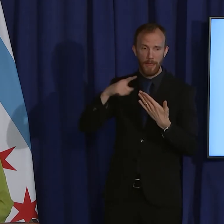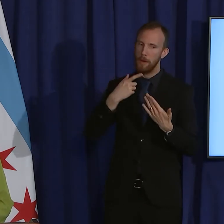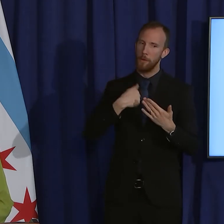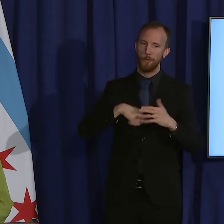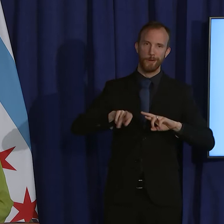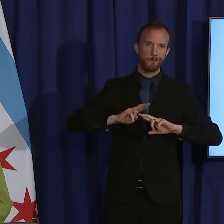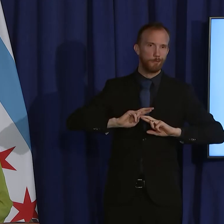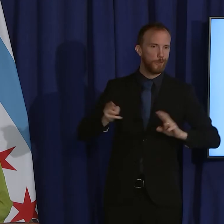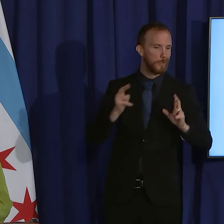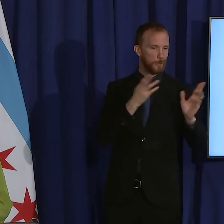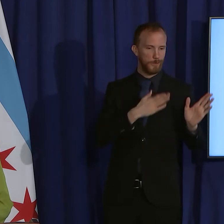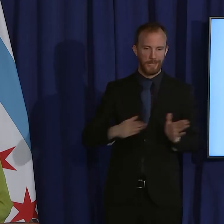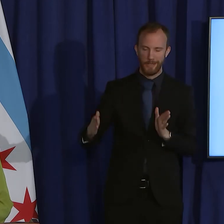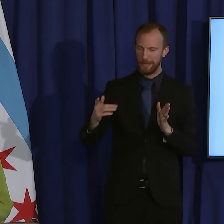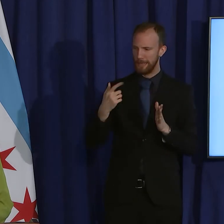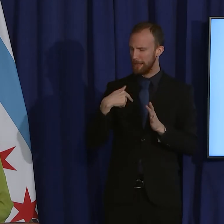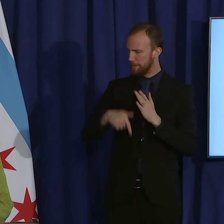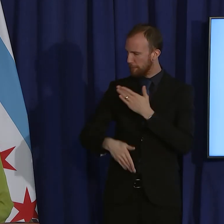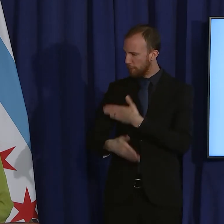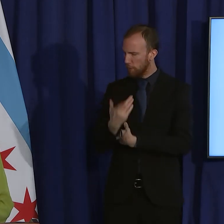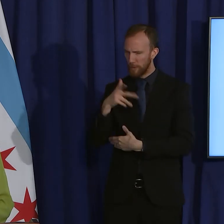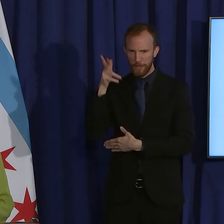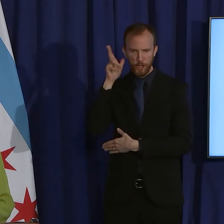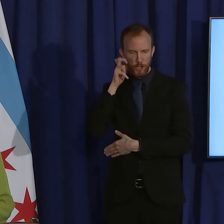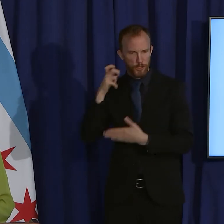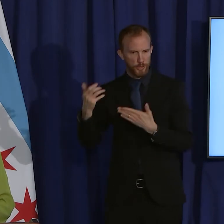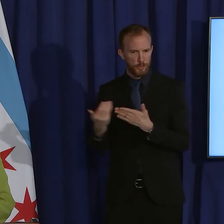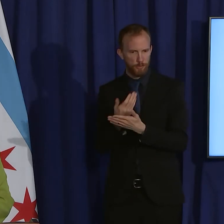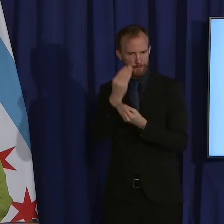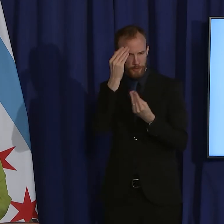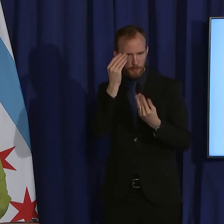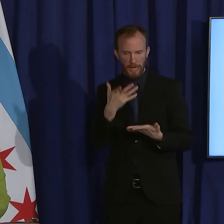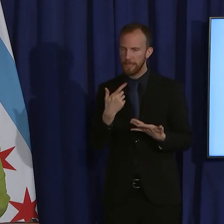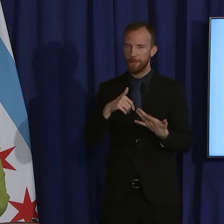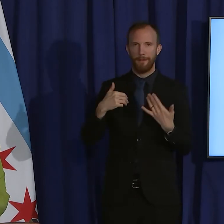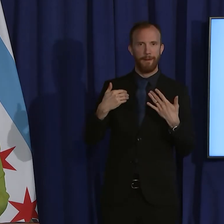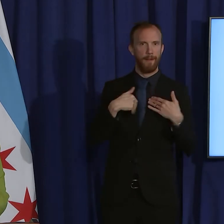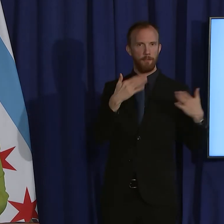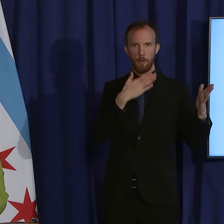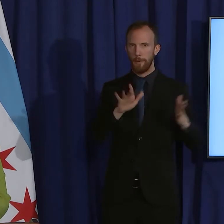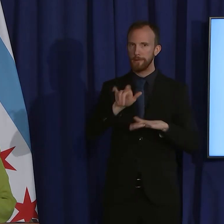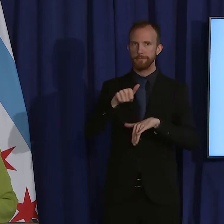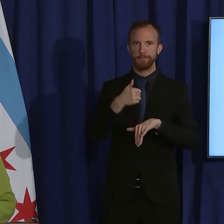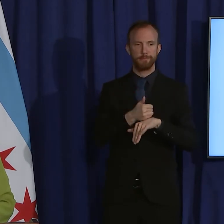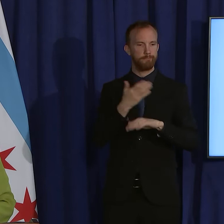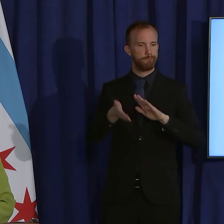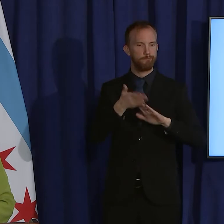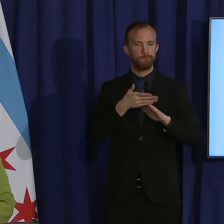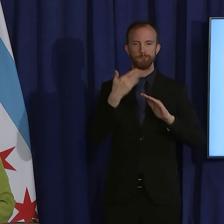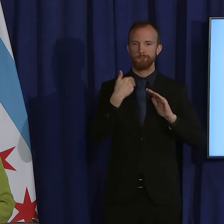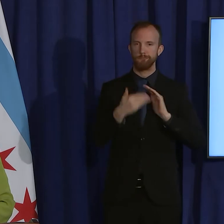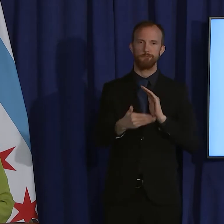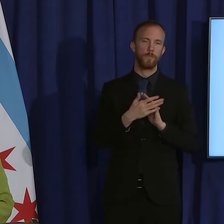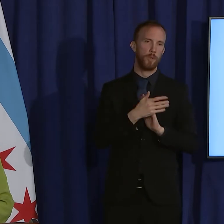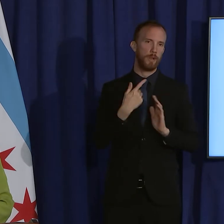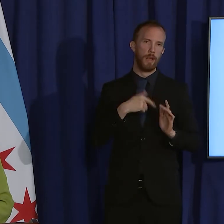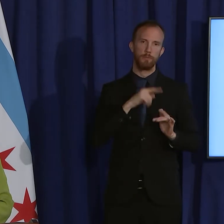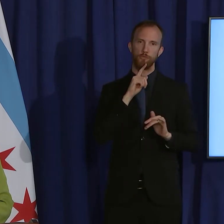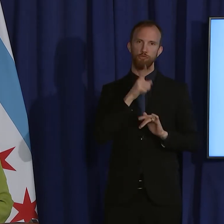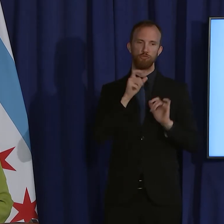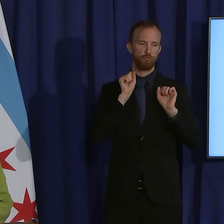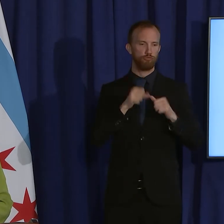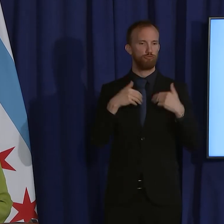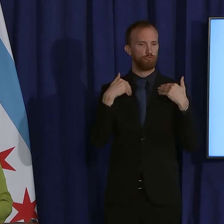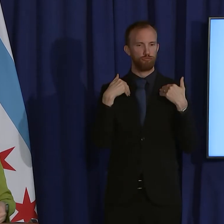was working from when we learned about this early this morning to make contingency plans, and I'm very confident that we will be able to continue here without